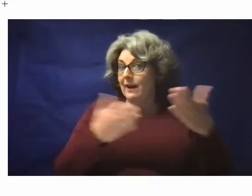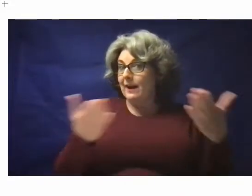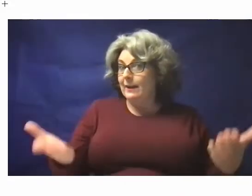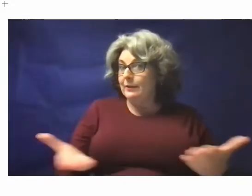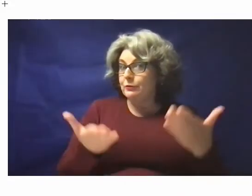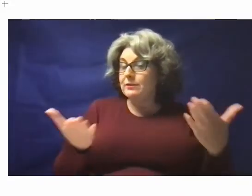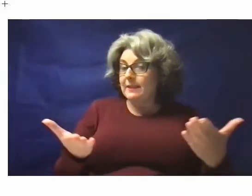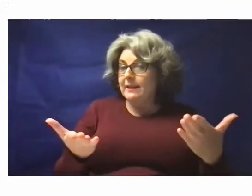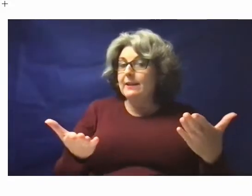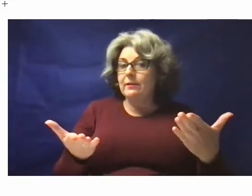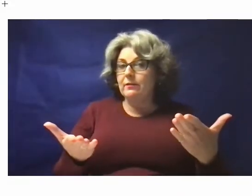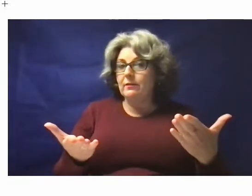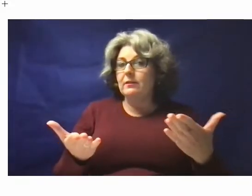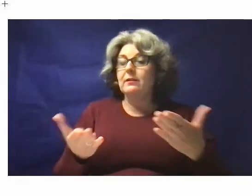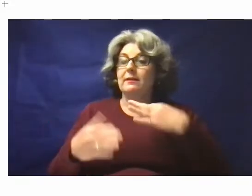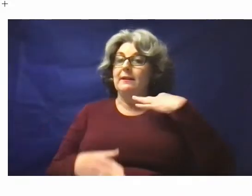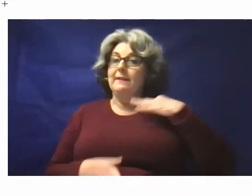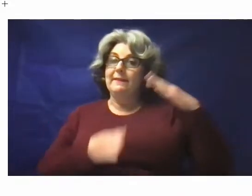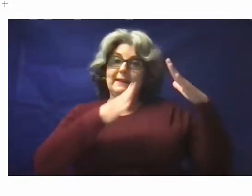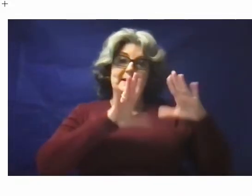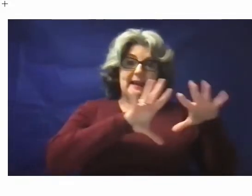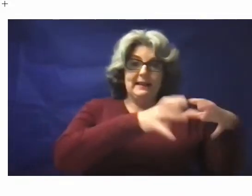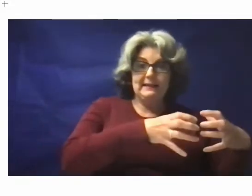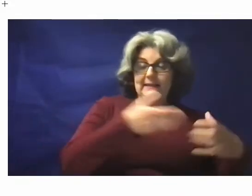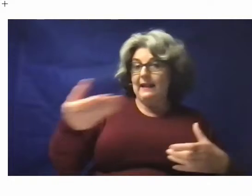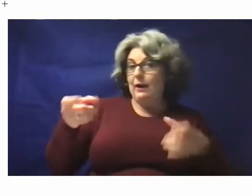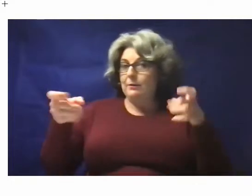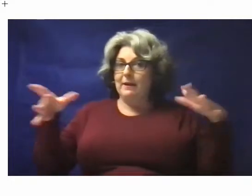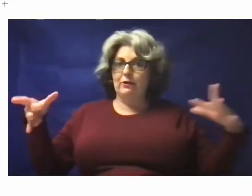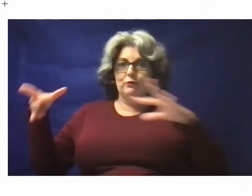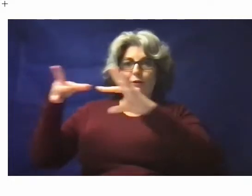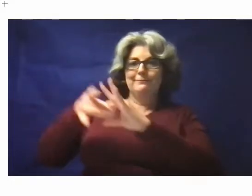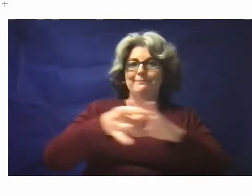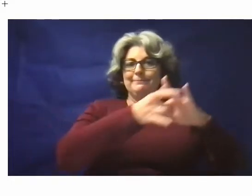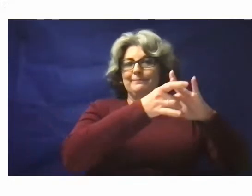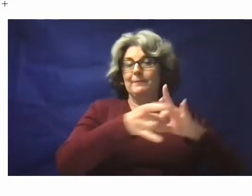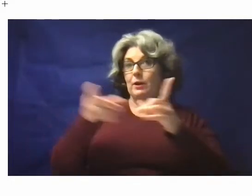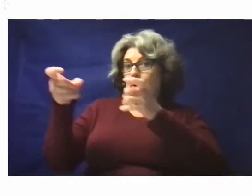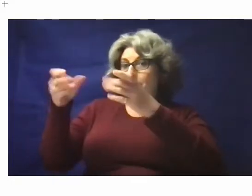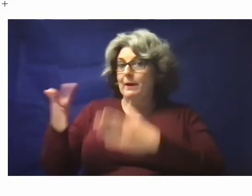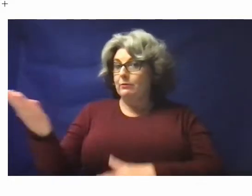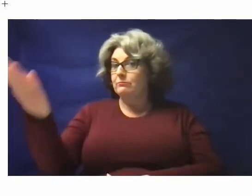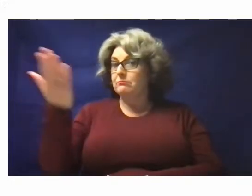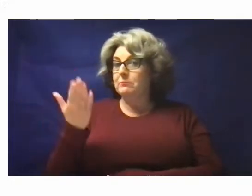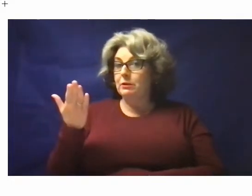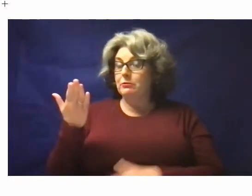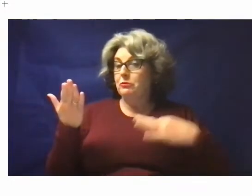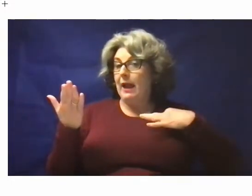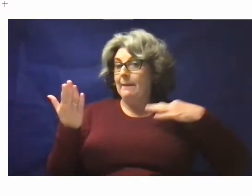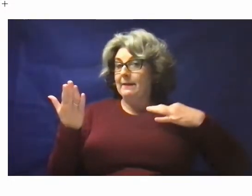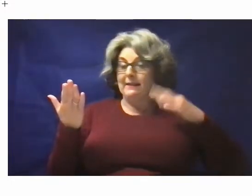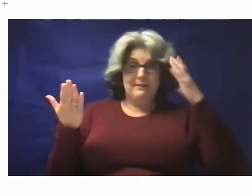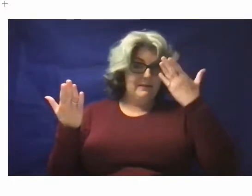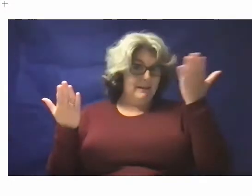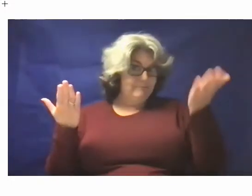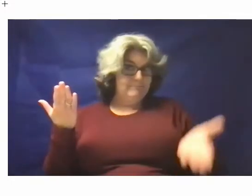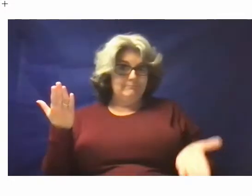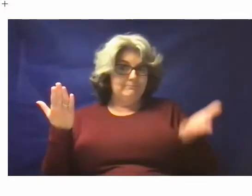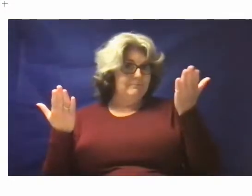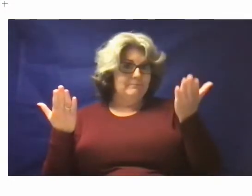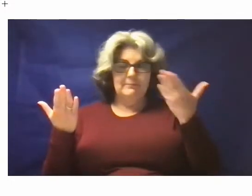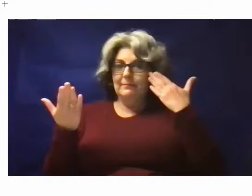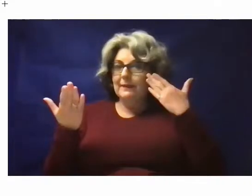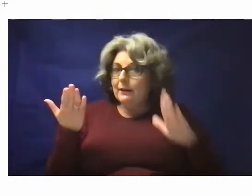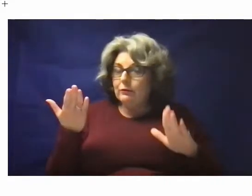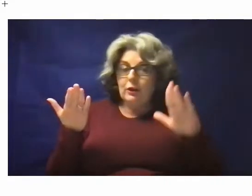bridge between the candidates and the hiring managers. When the managers receive your applications, they don't know you. They don't know what